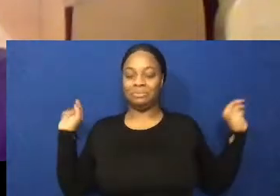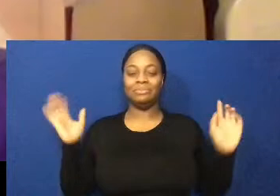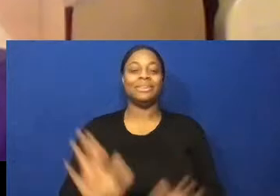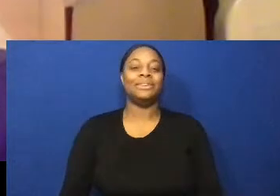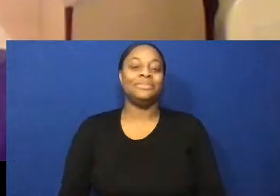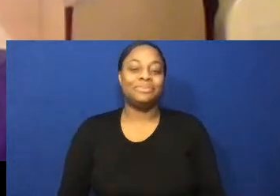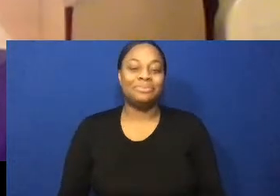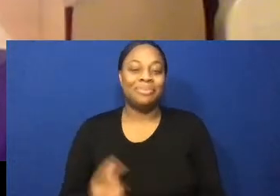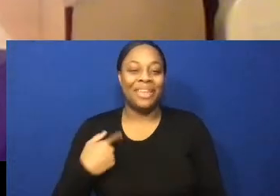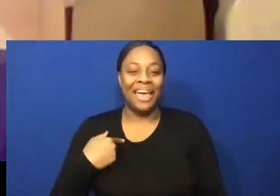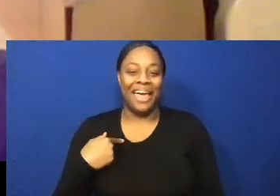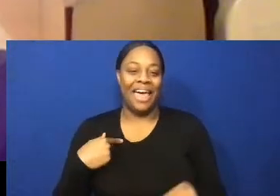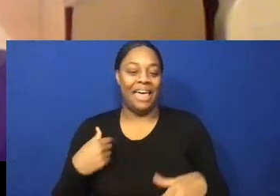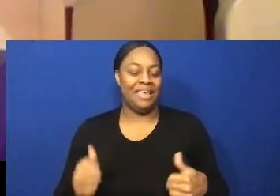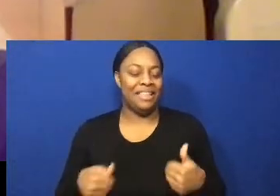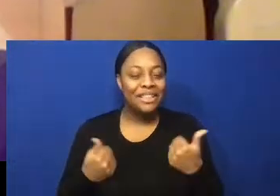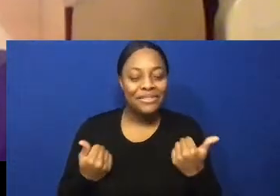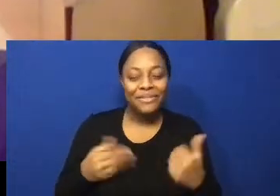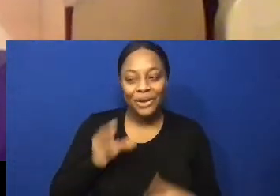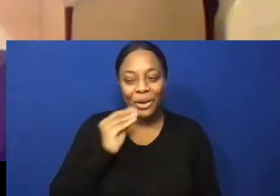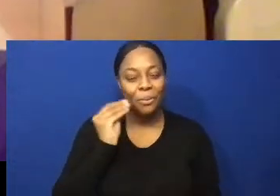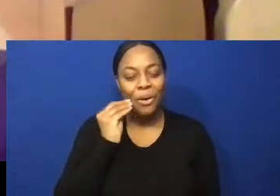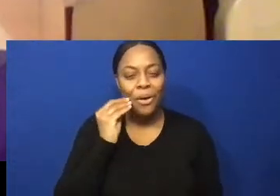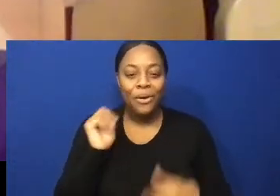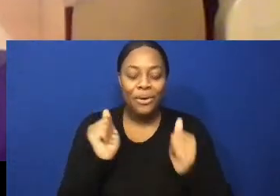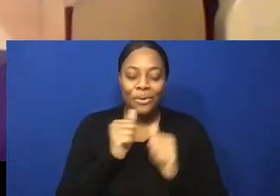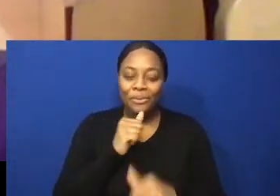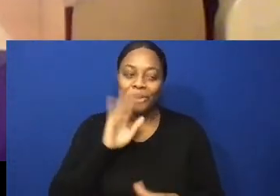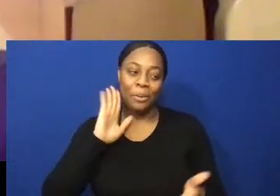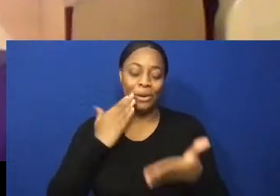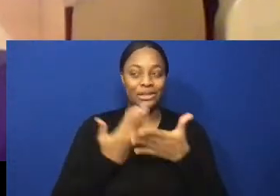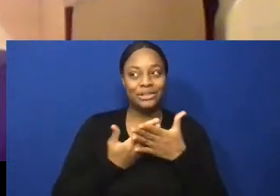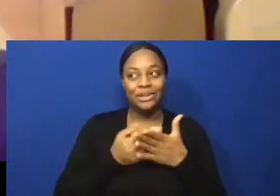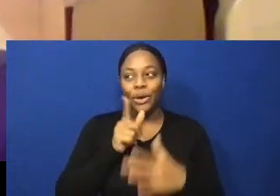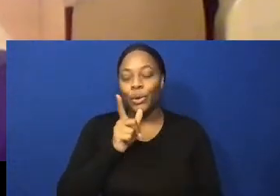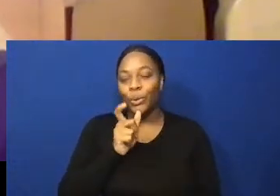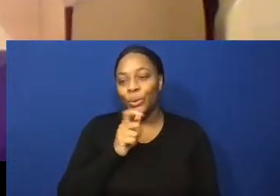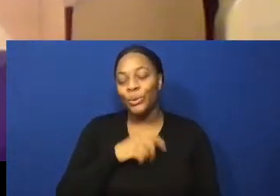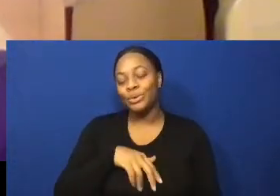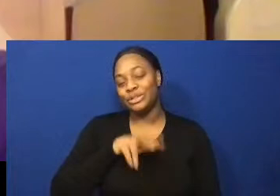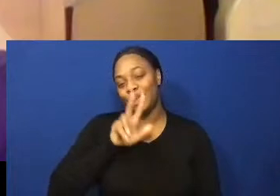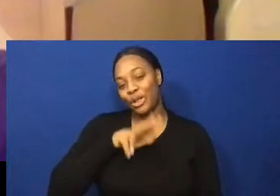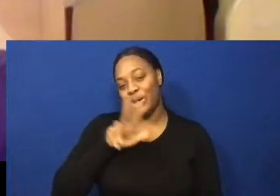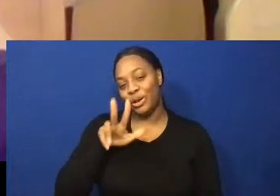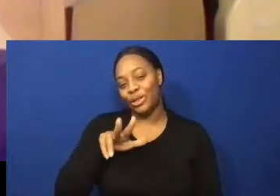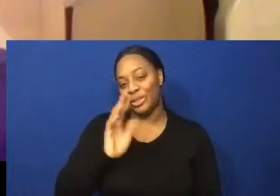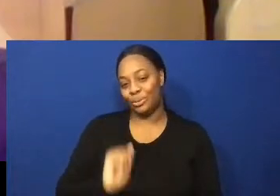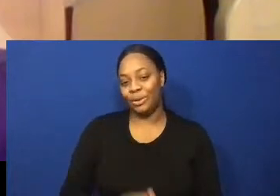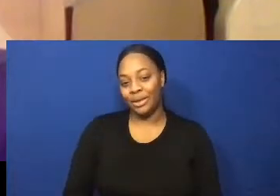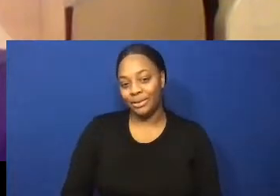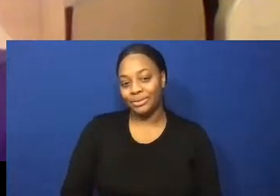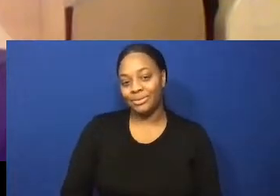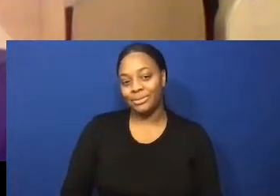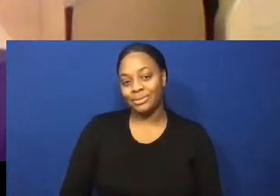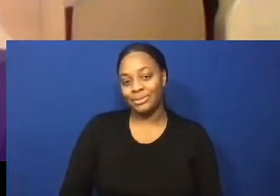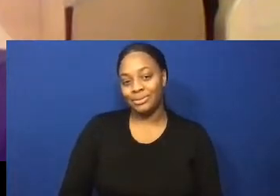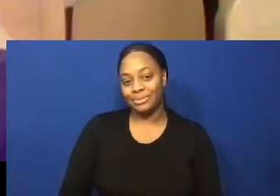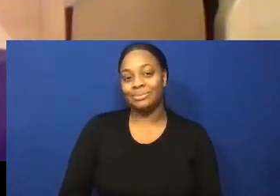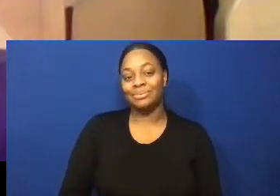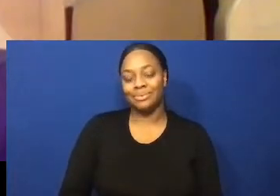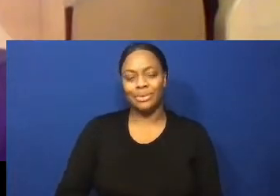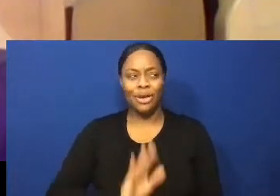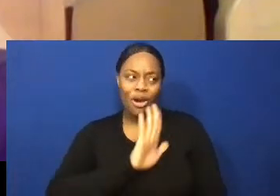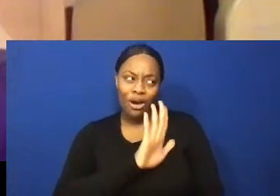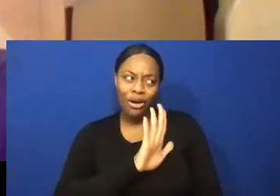I am living in my home with my daughter, who is 33 years old. And her